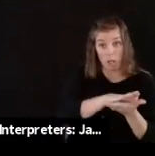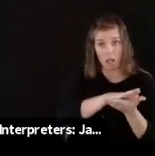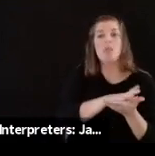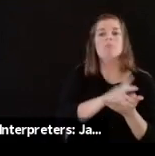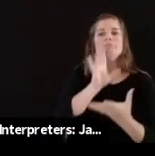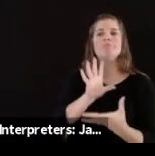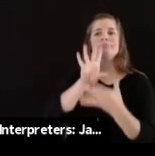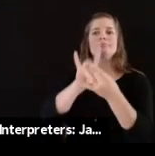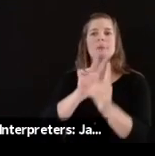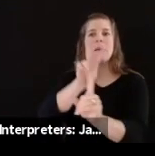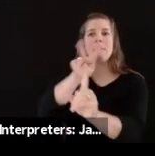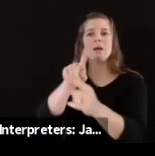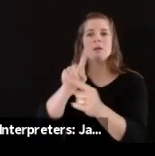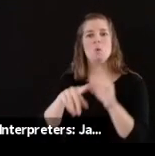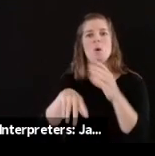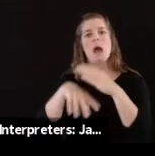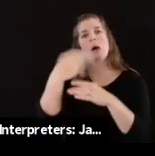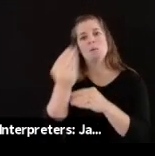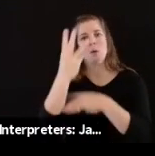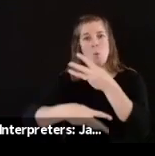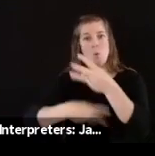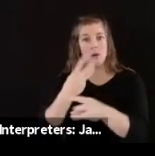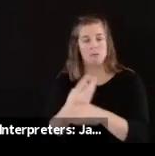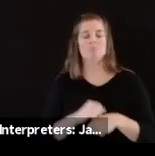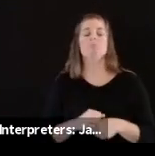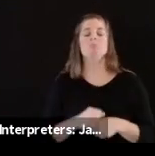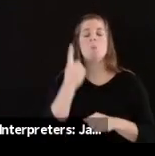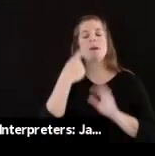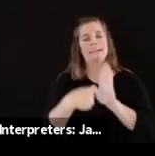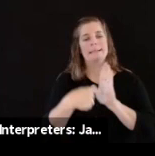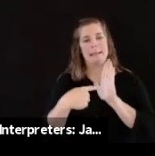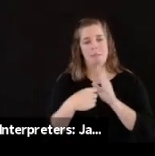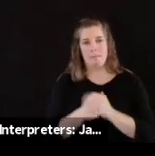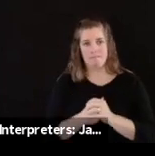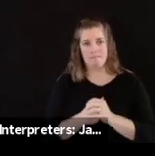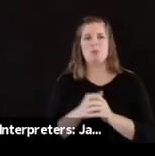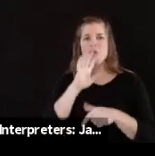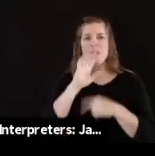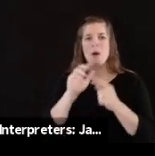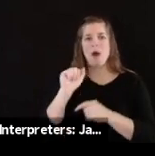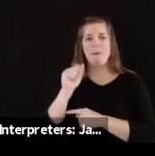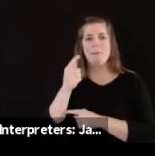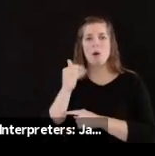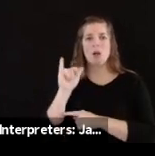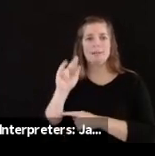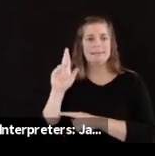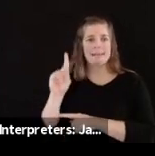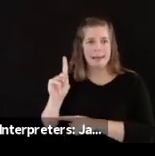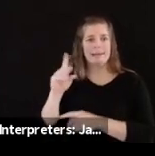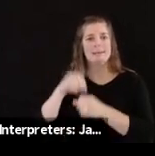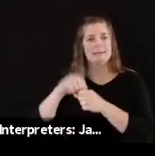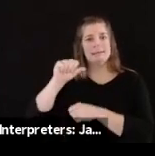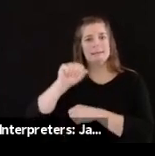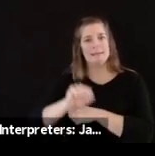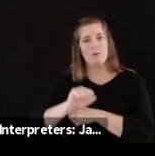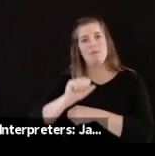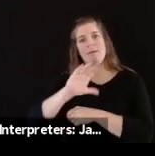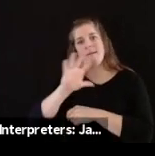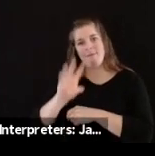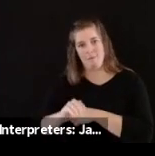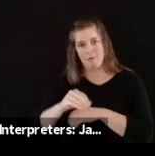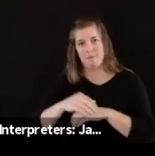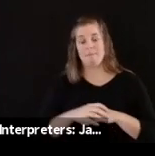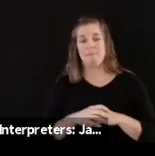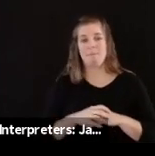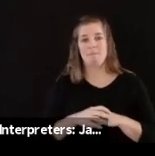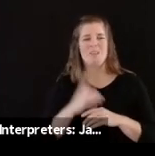So here's an example of that. Every year, my students study the history of apartheid in South Africa as a case study of injustice. Now, for